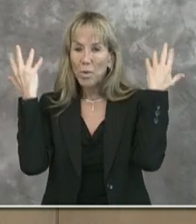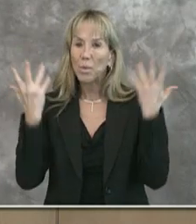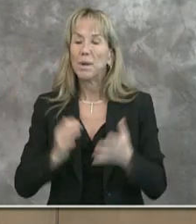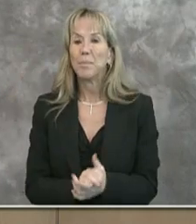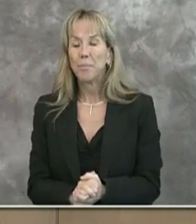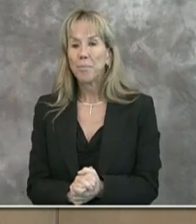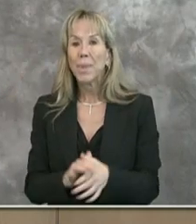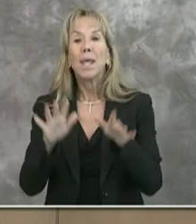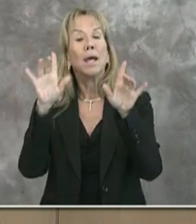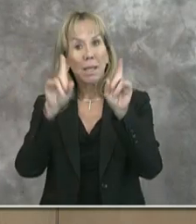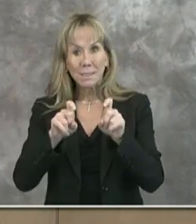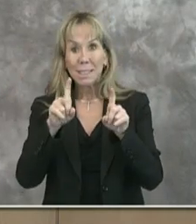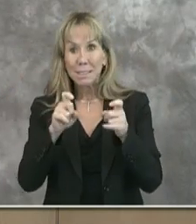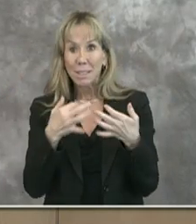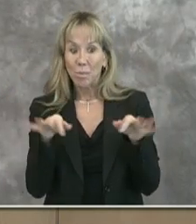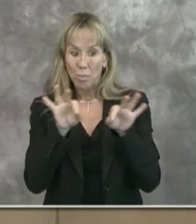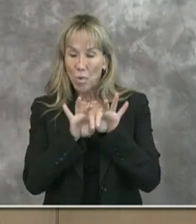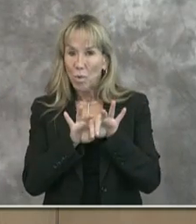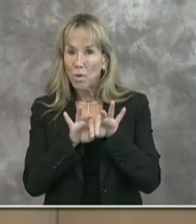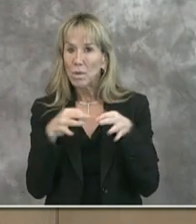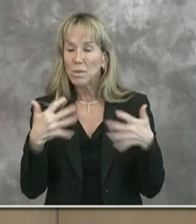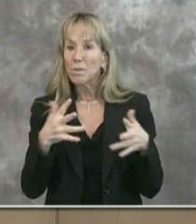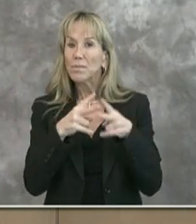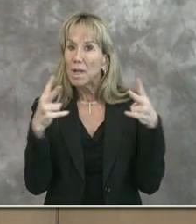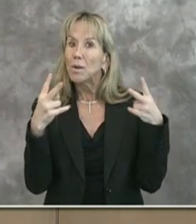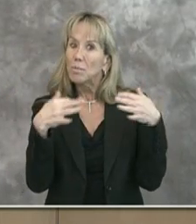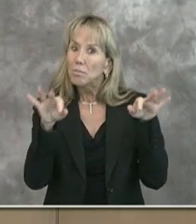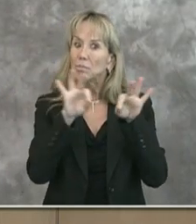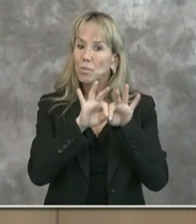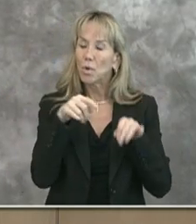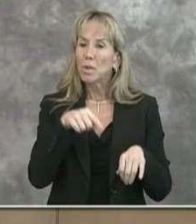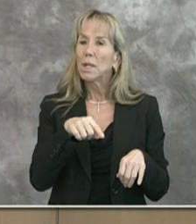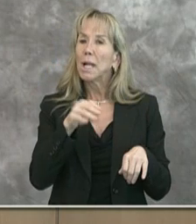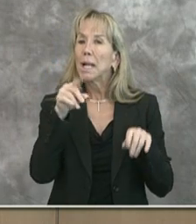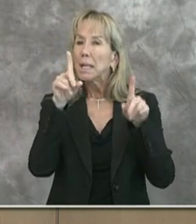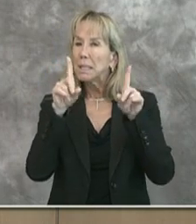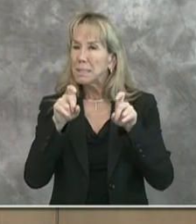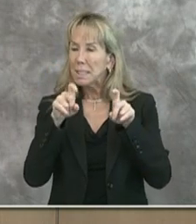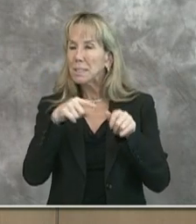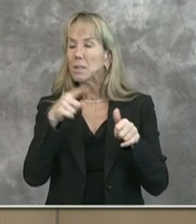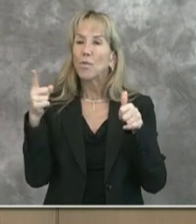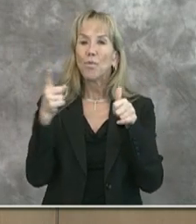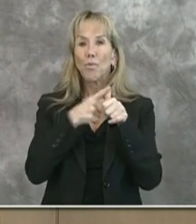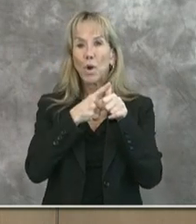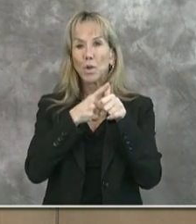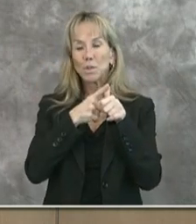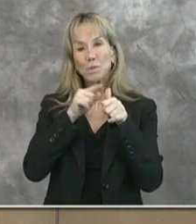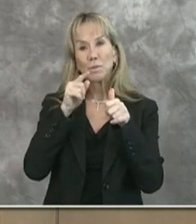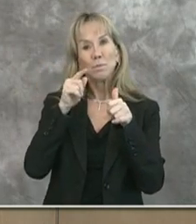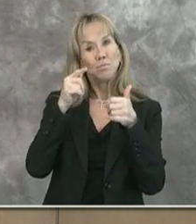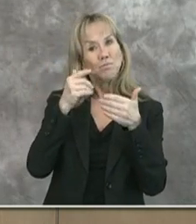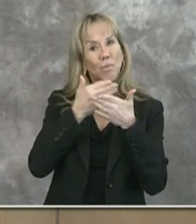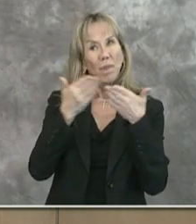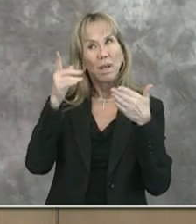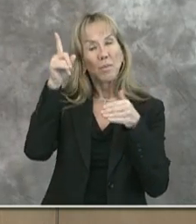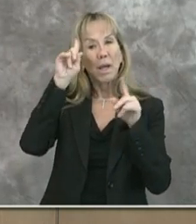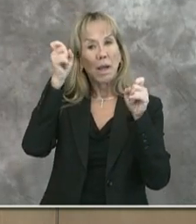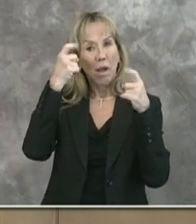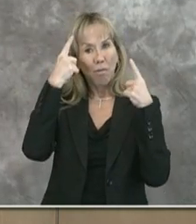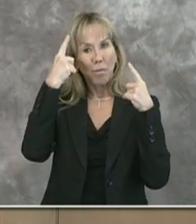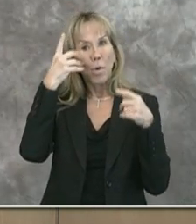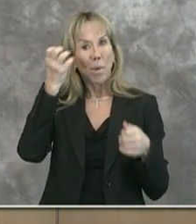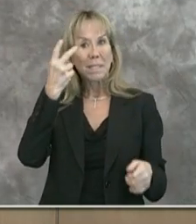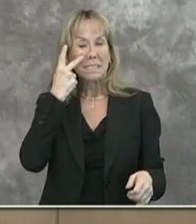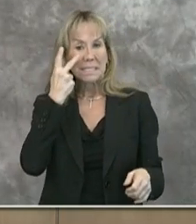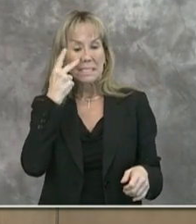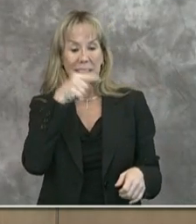Testing is very important, and again is part of the first indicator for the governor's framework, which is testing